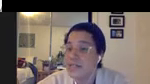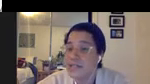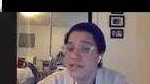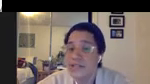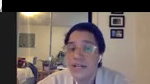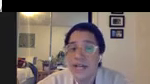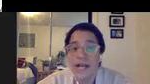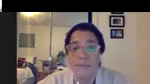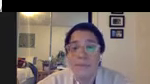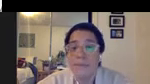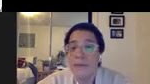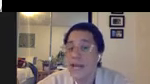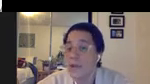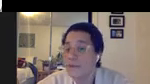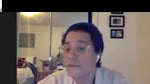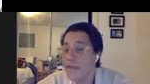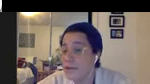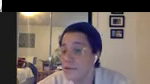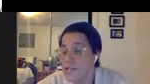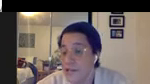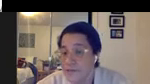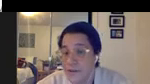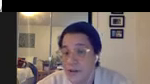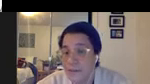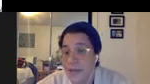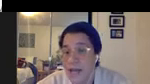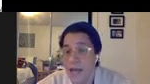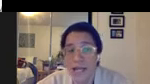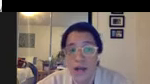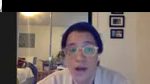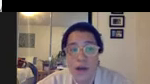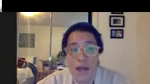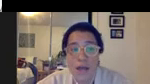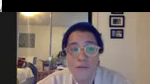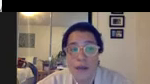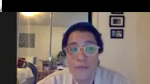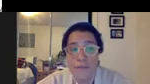in the evenings, but the final results from